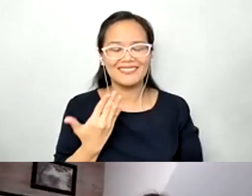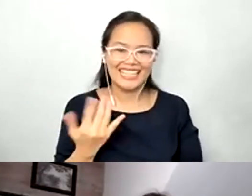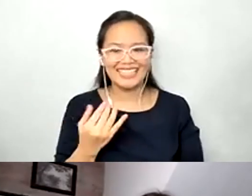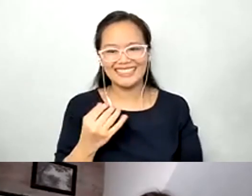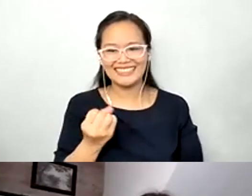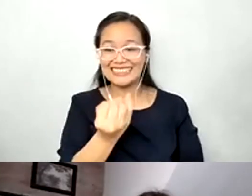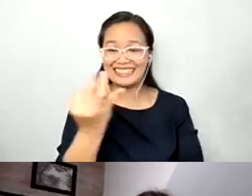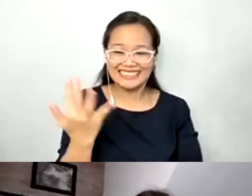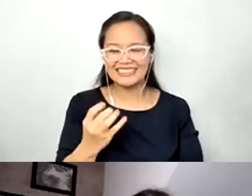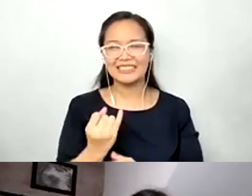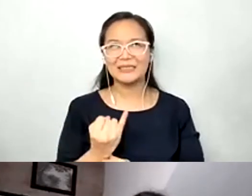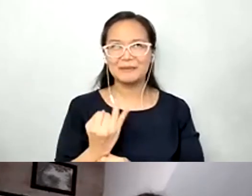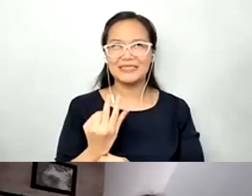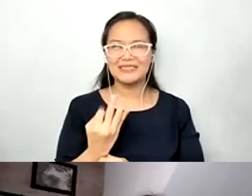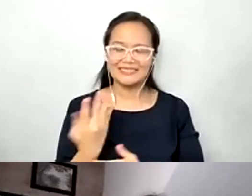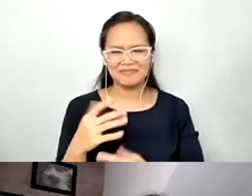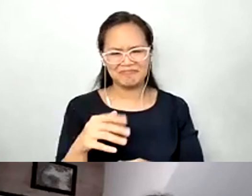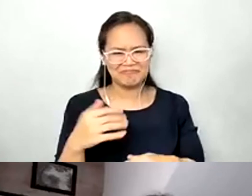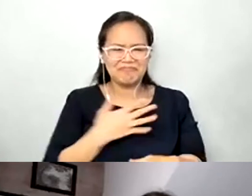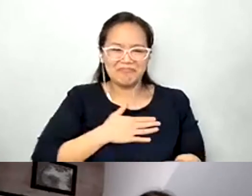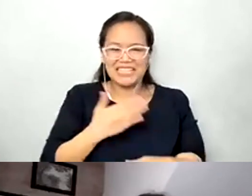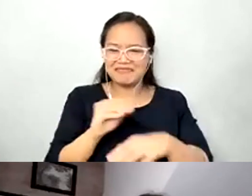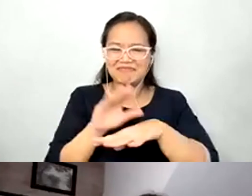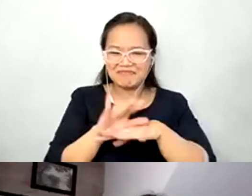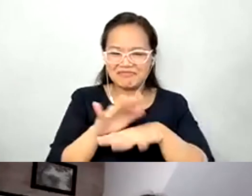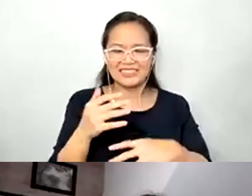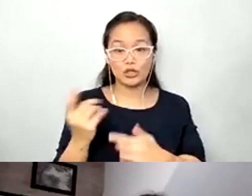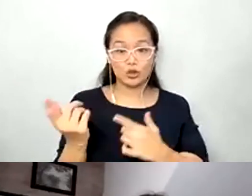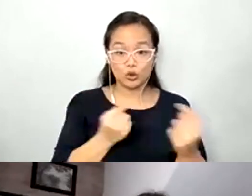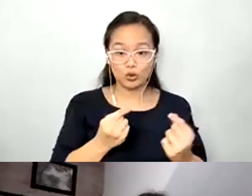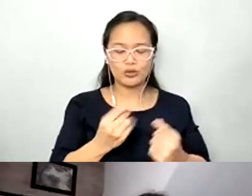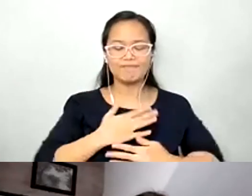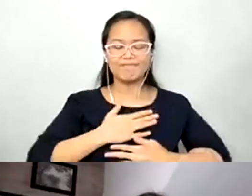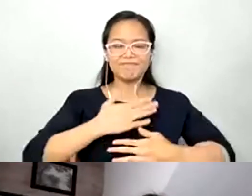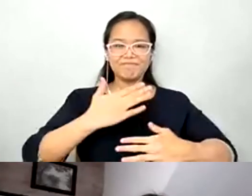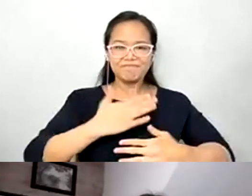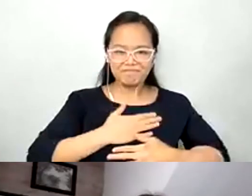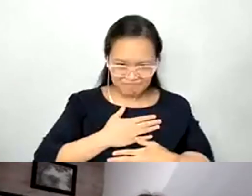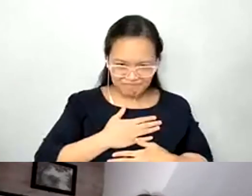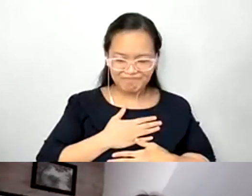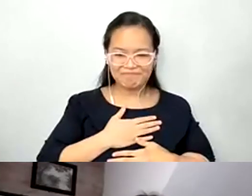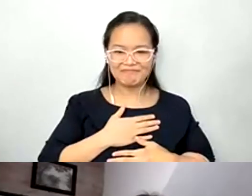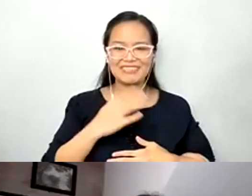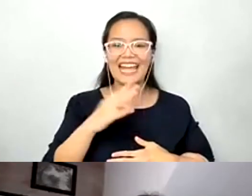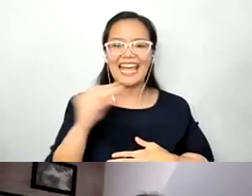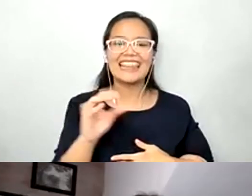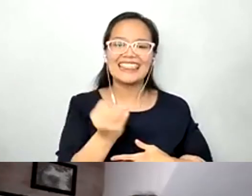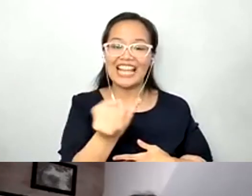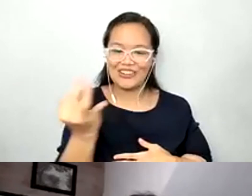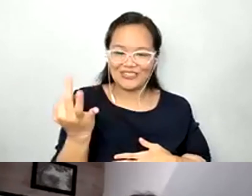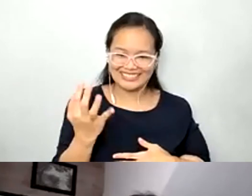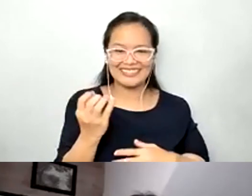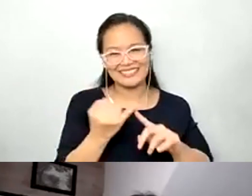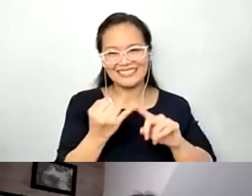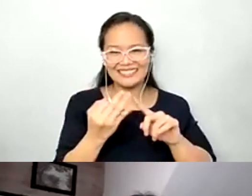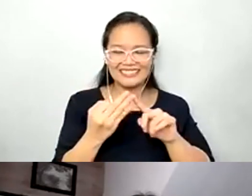yeah, yun yung aking practical advice. Huminga ng malalim, magbilang. So, yun. Sir